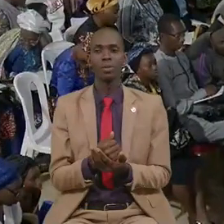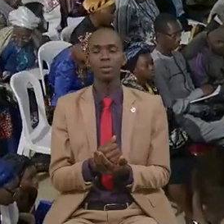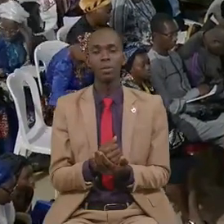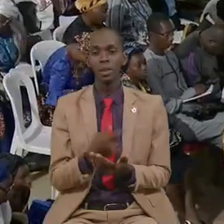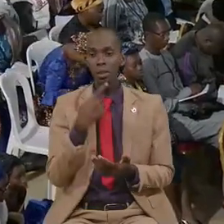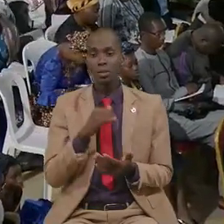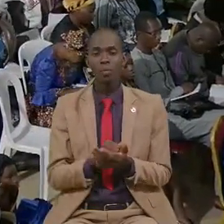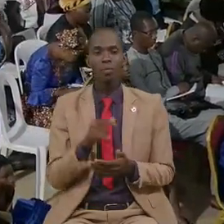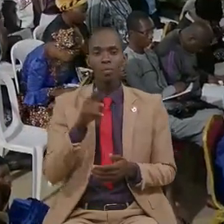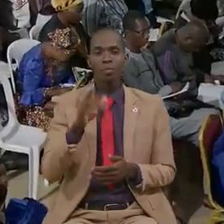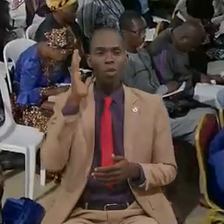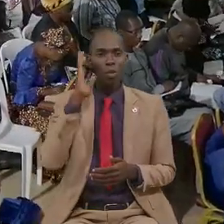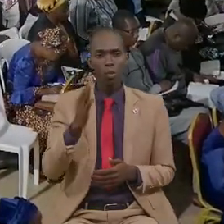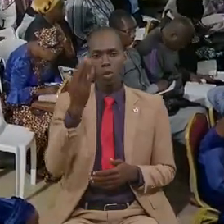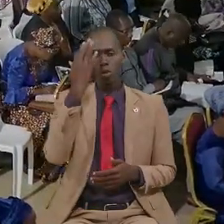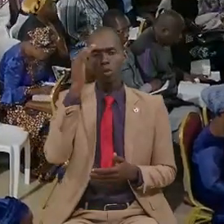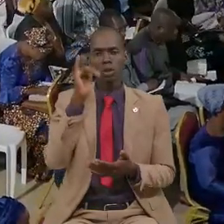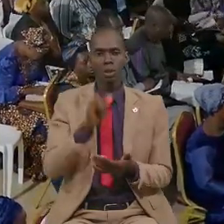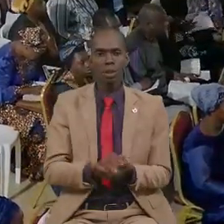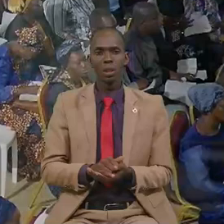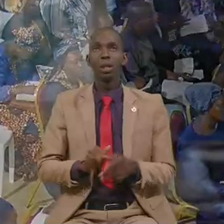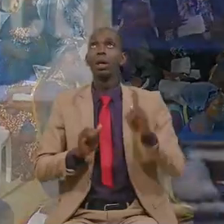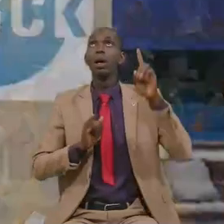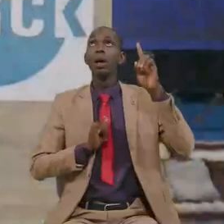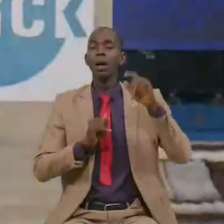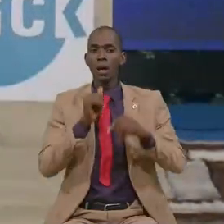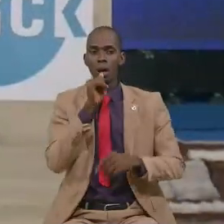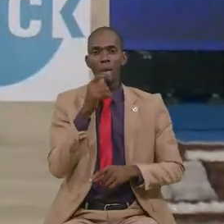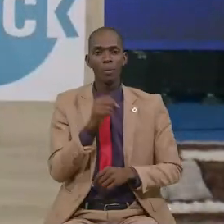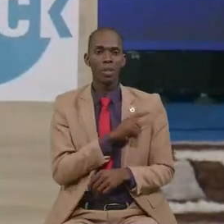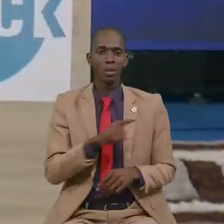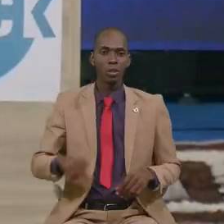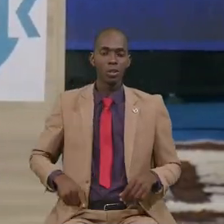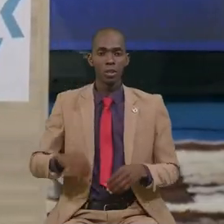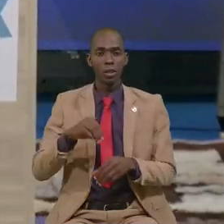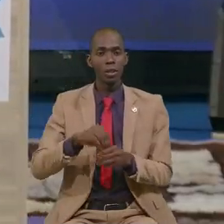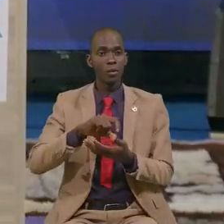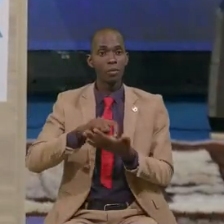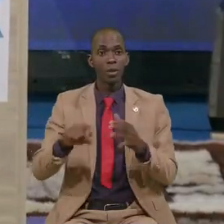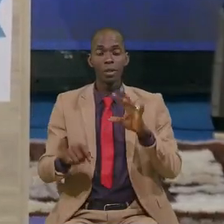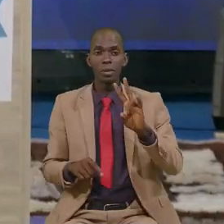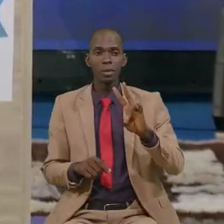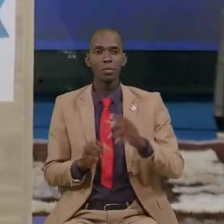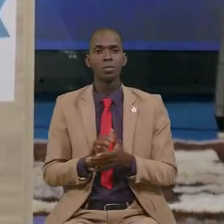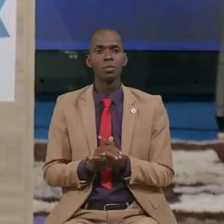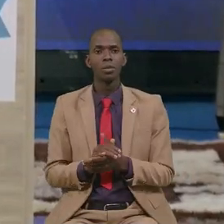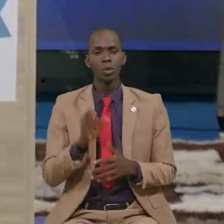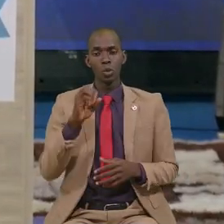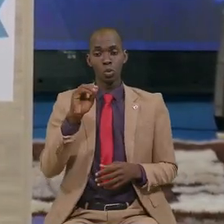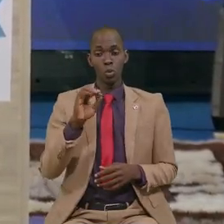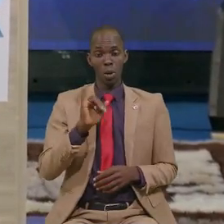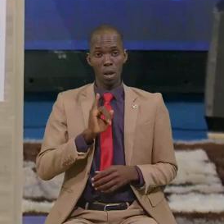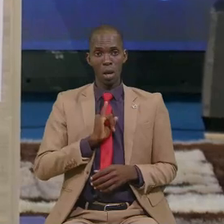ye shall know that I am the Lord." Verse 7, "So I